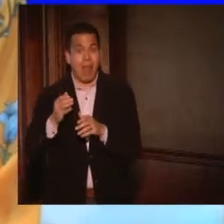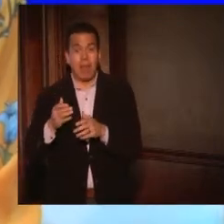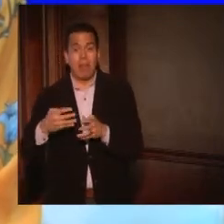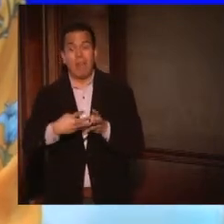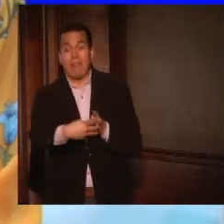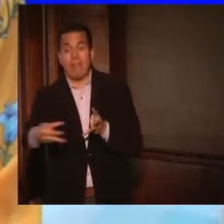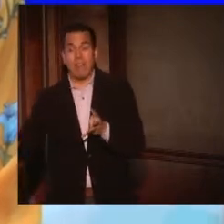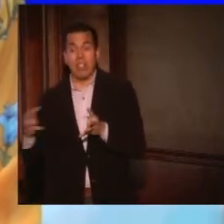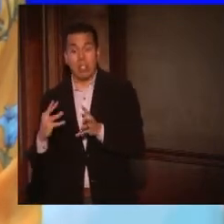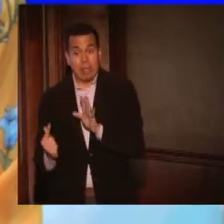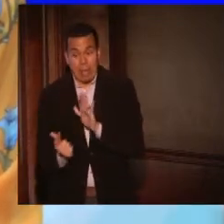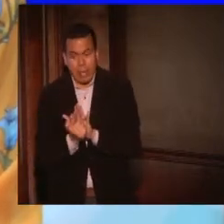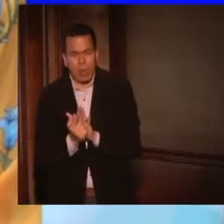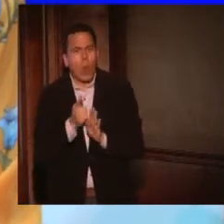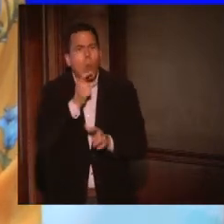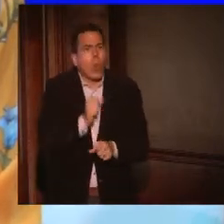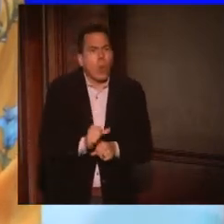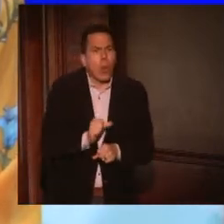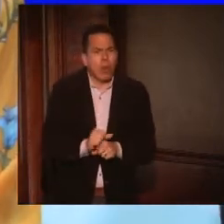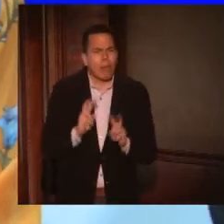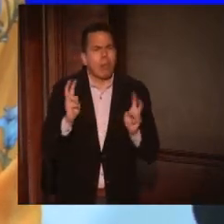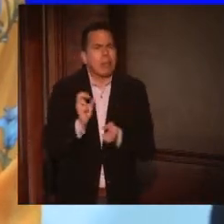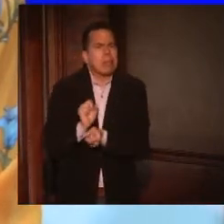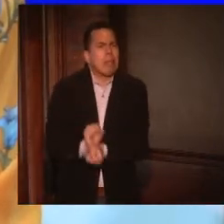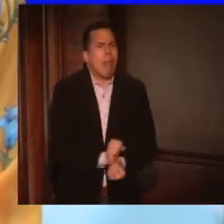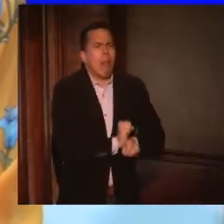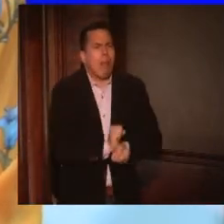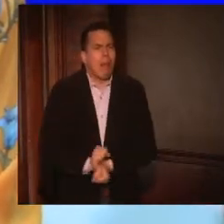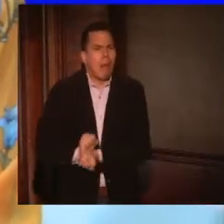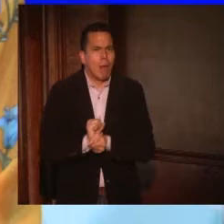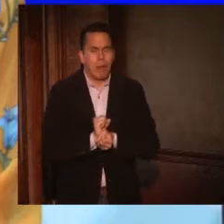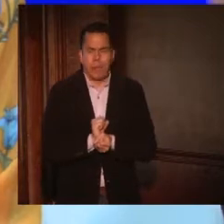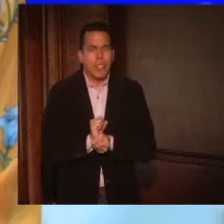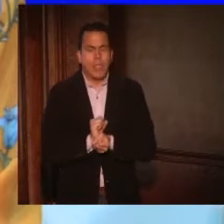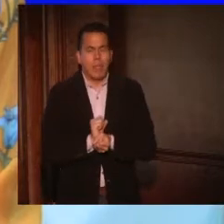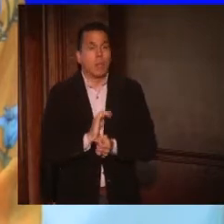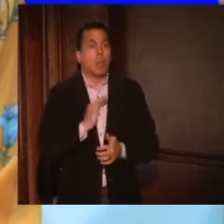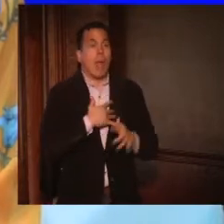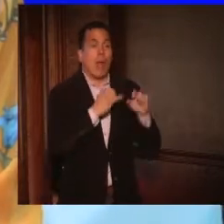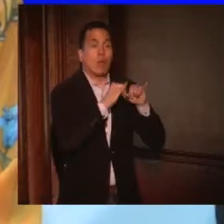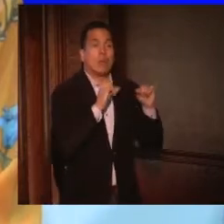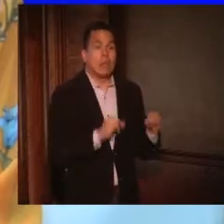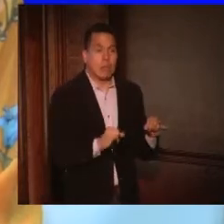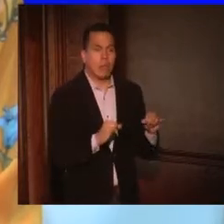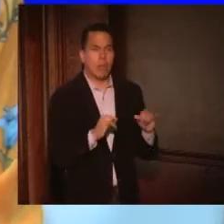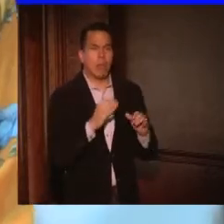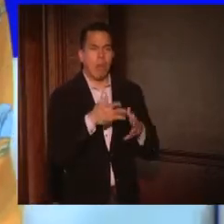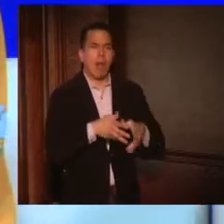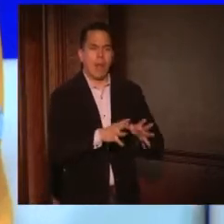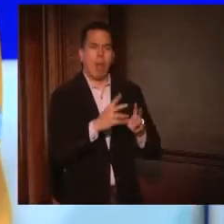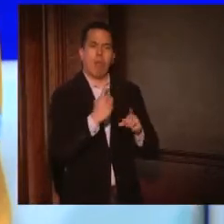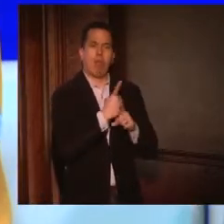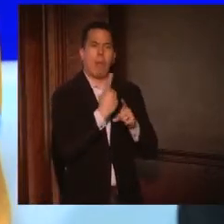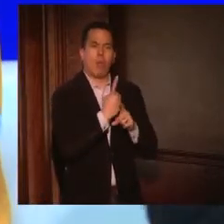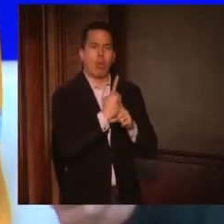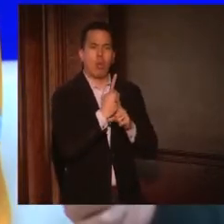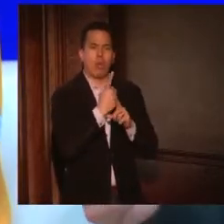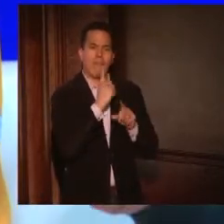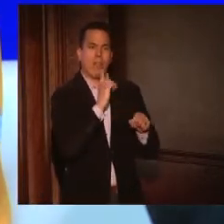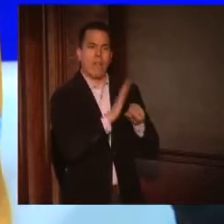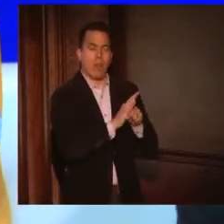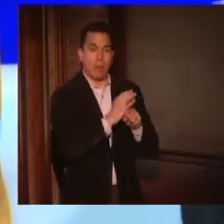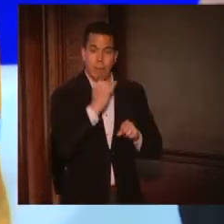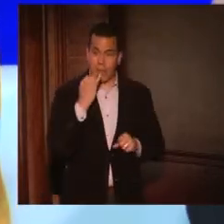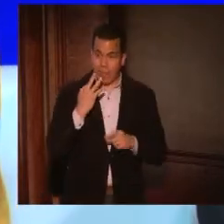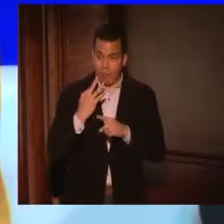labor. So what we've been able to do is actually create a system that allows for proper verification that if you are selling your fish, you have a